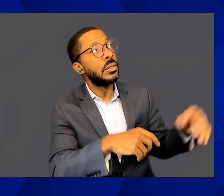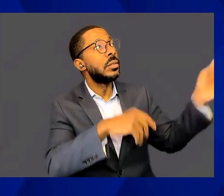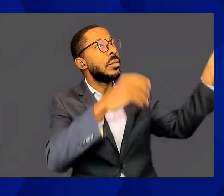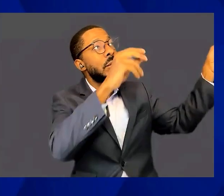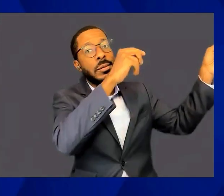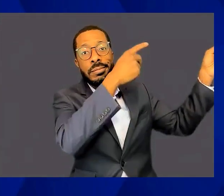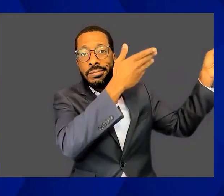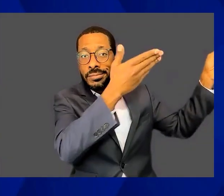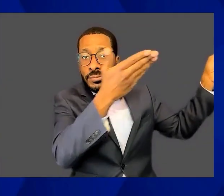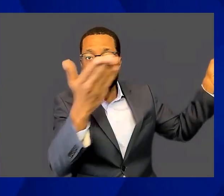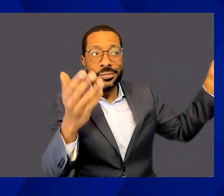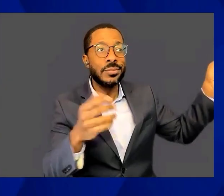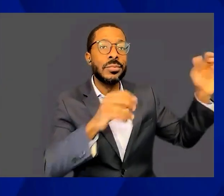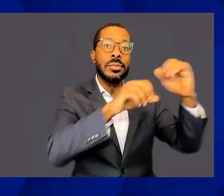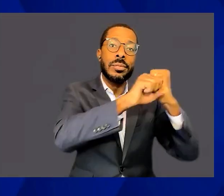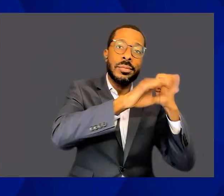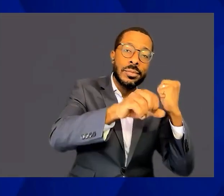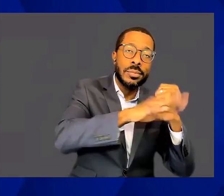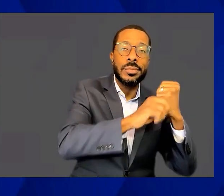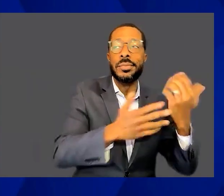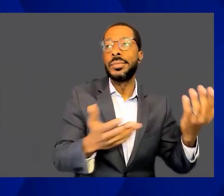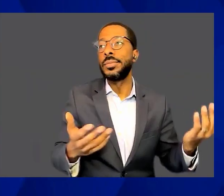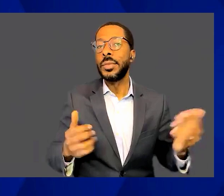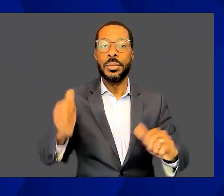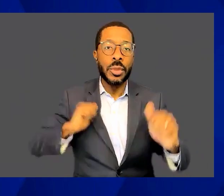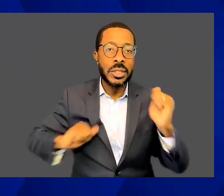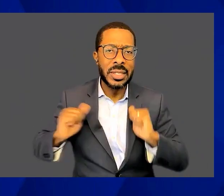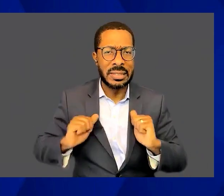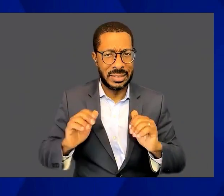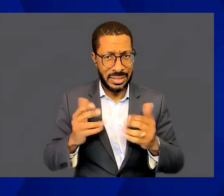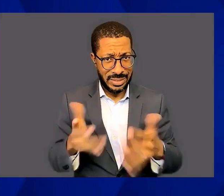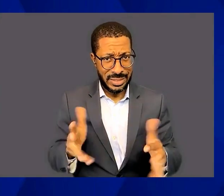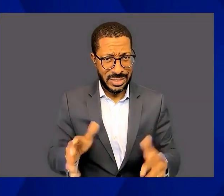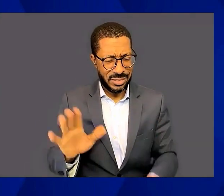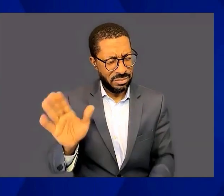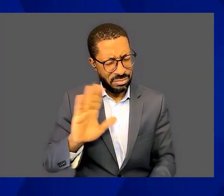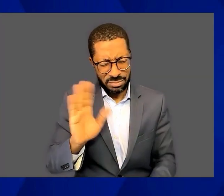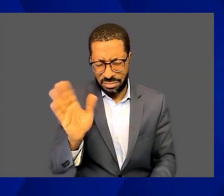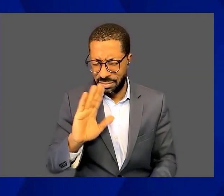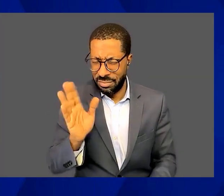excellent, but who also are effective communicators,